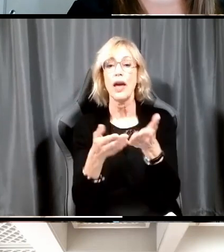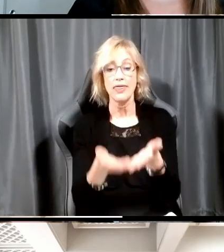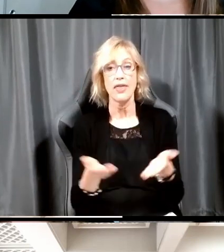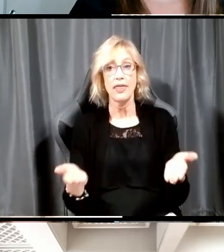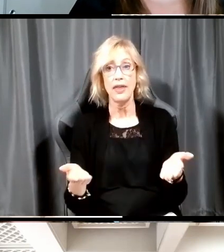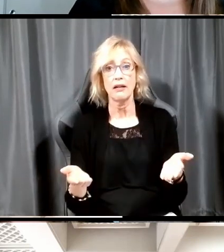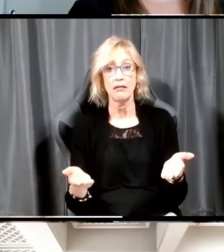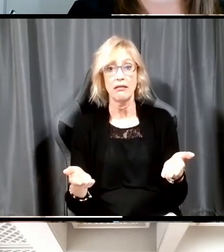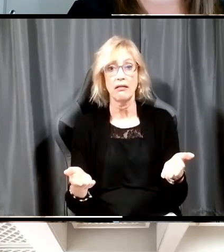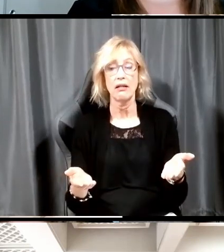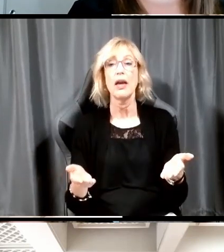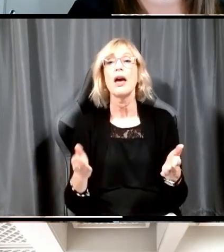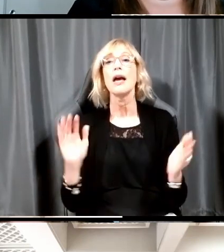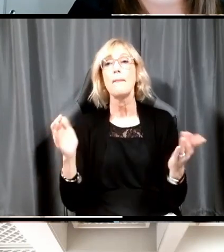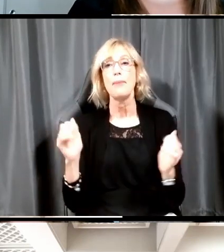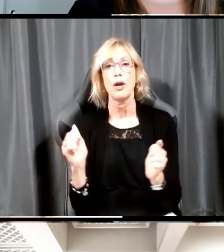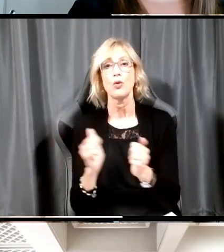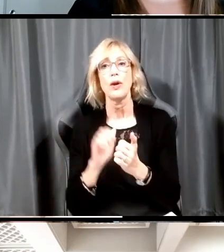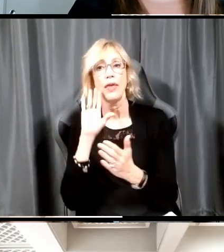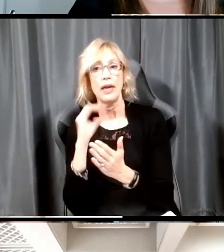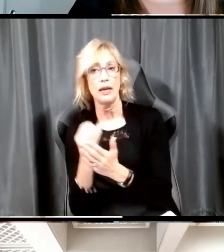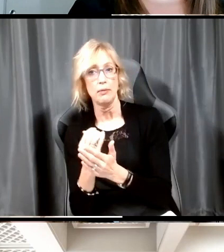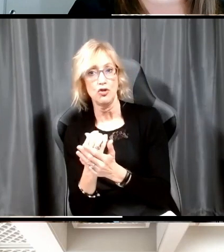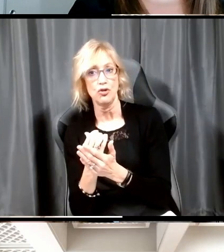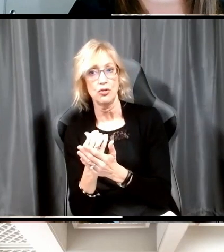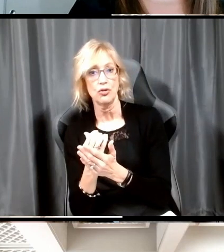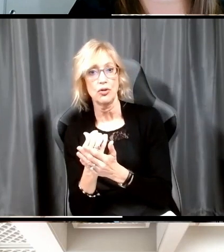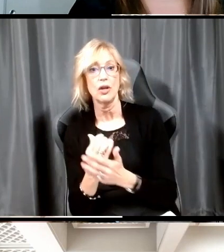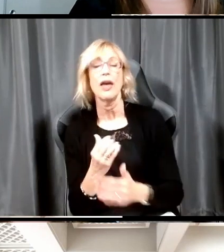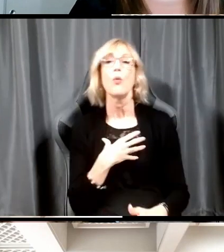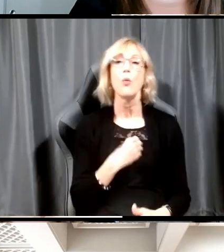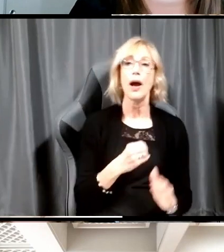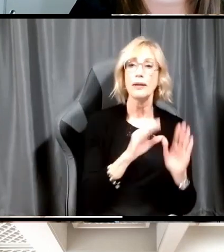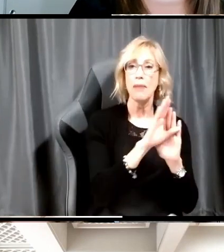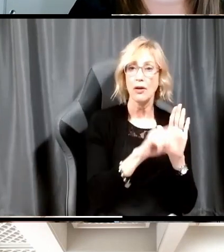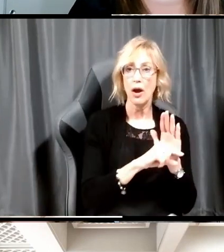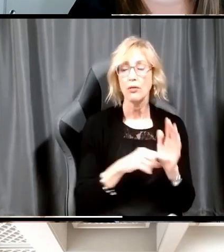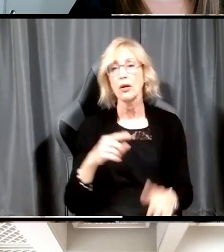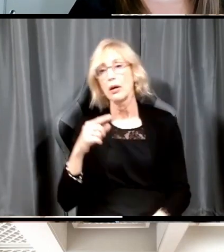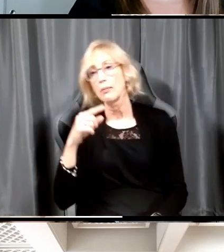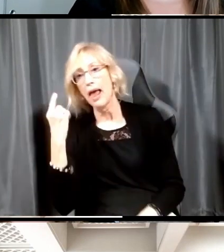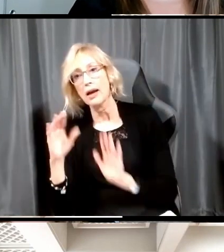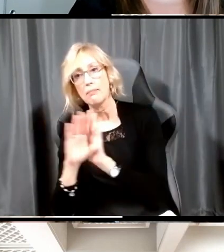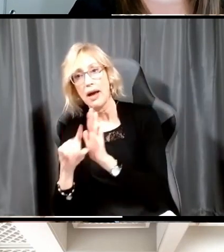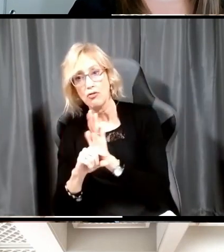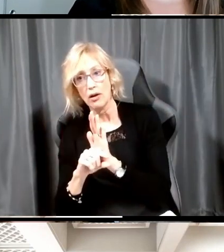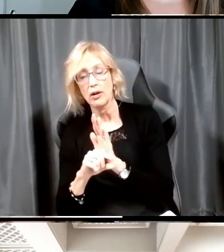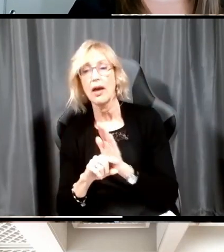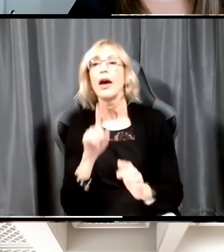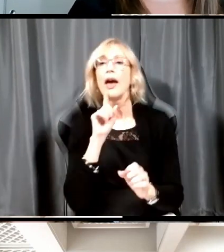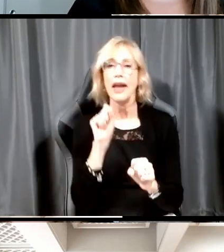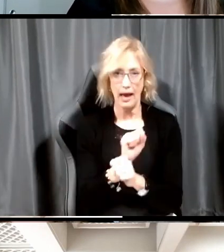object versus the images. And then you have the image on a white background, a black background, and then of course the